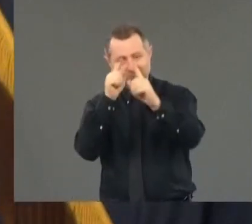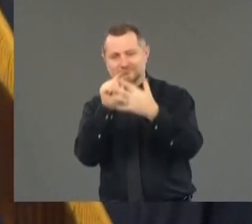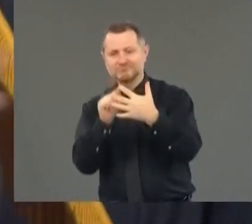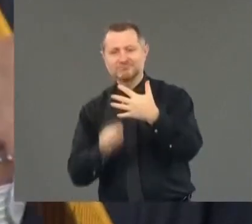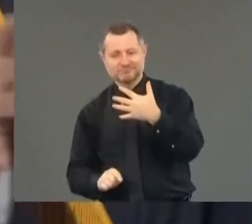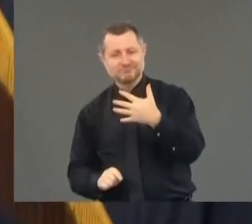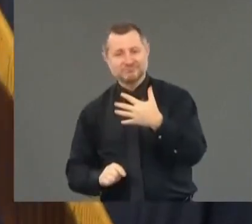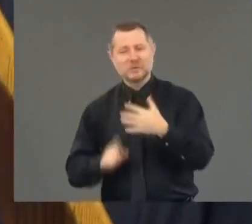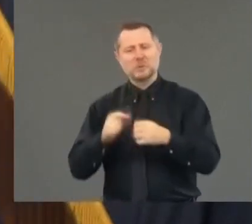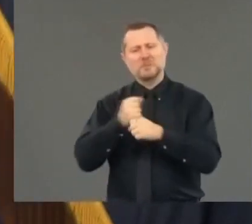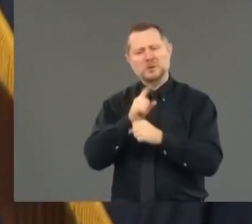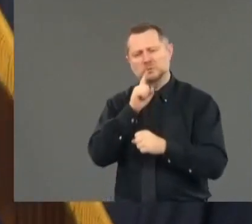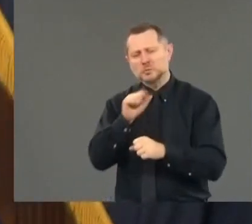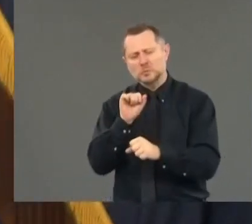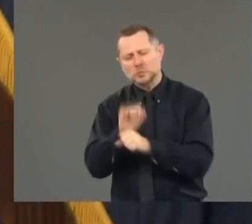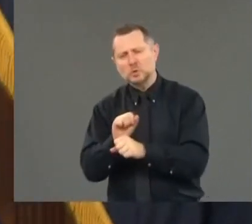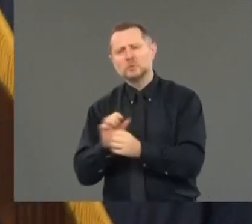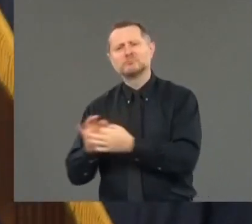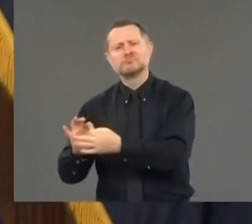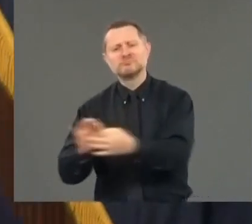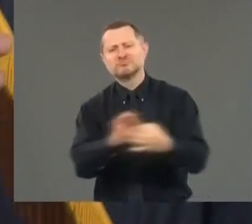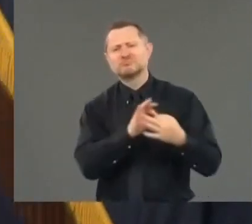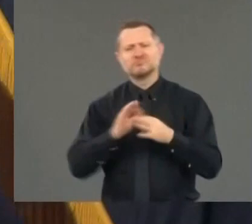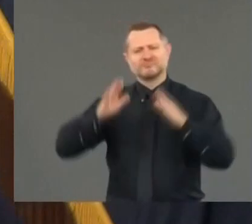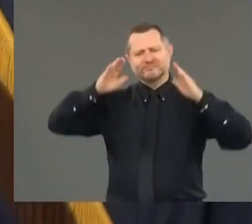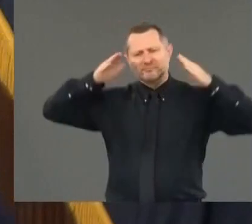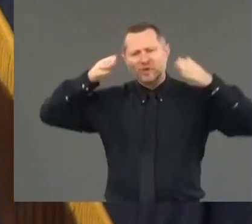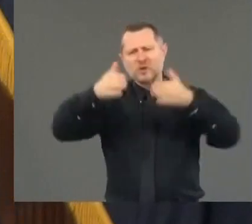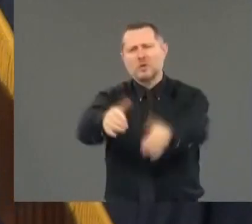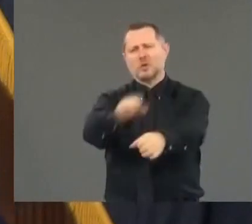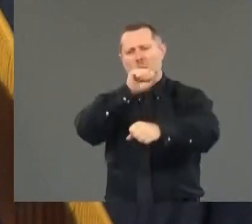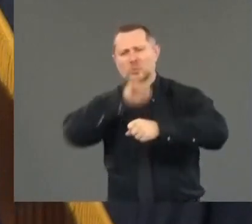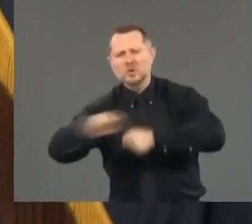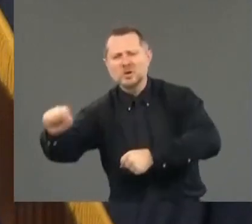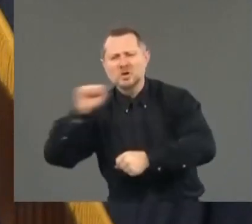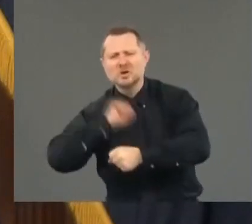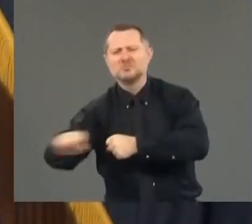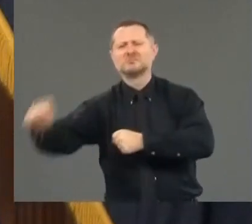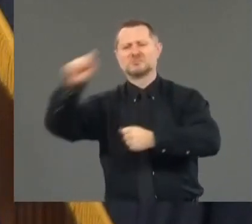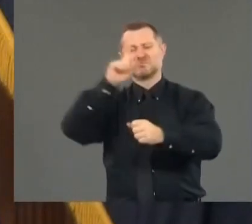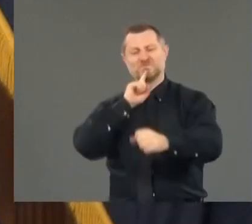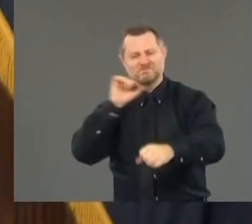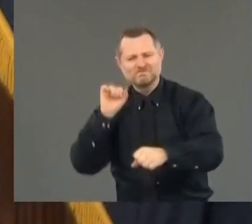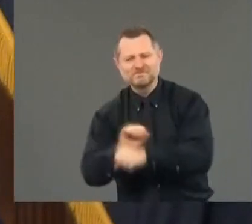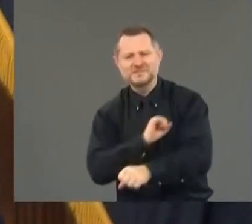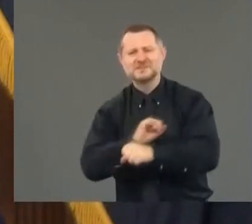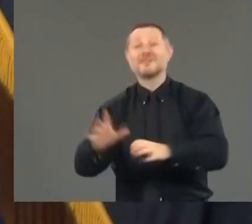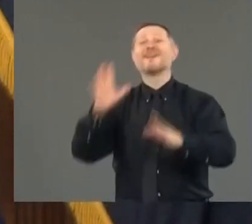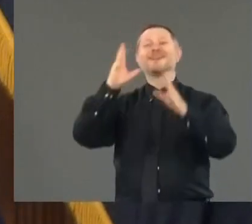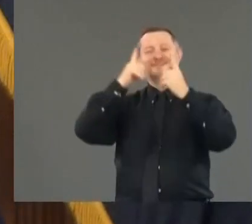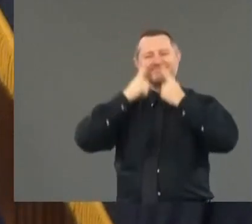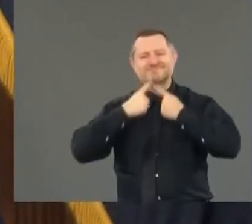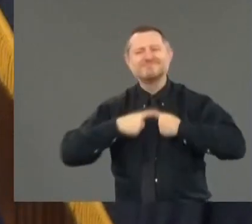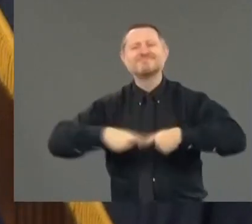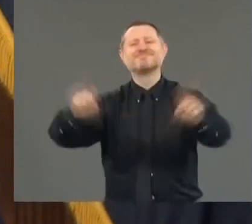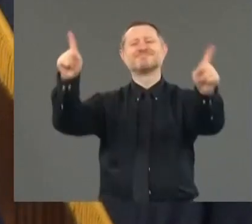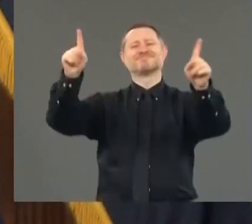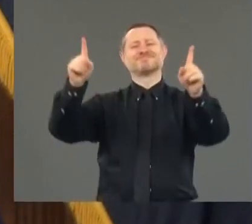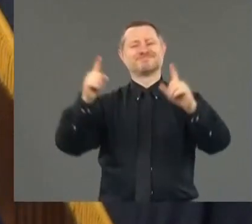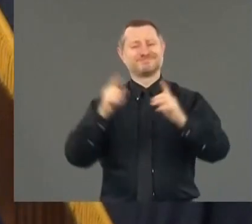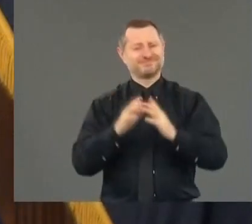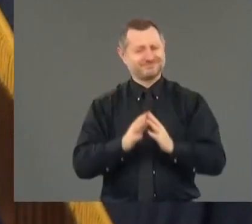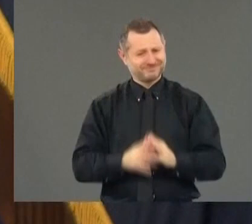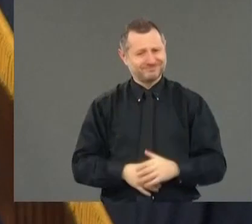energy. Make it a laser and actually effectuate change. How does